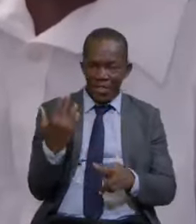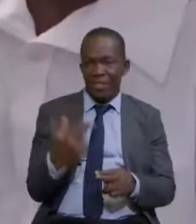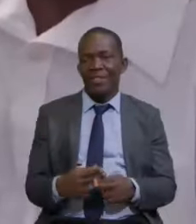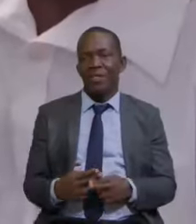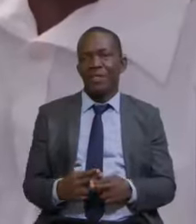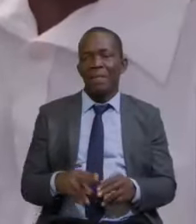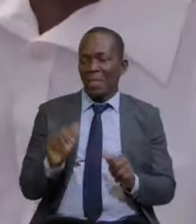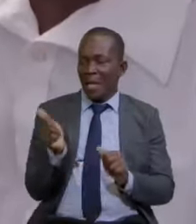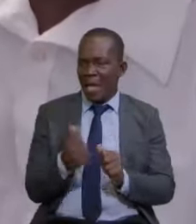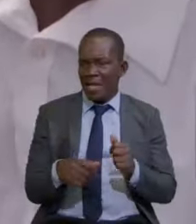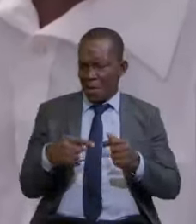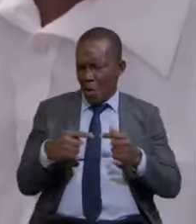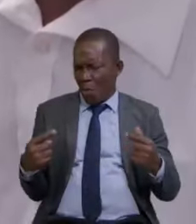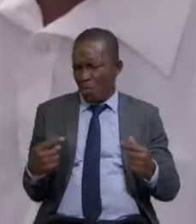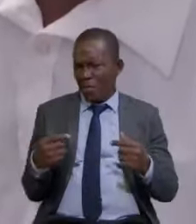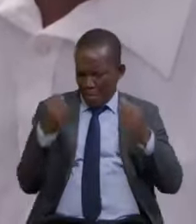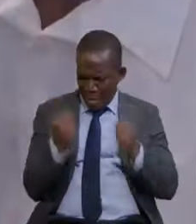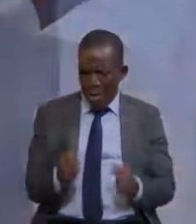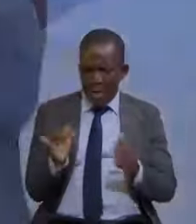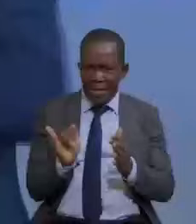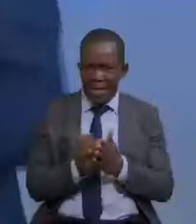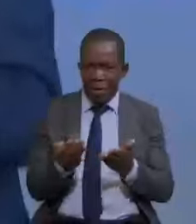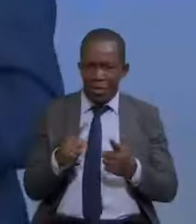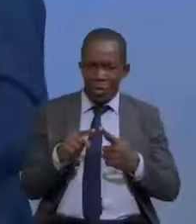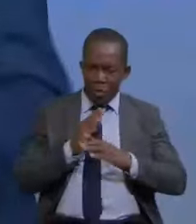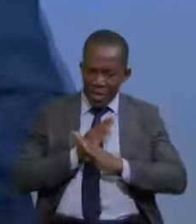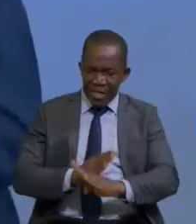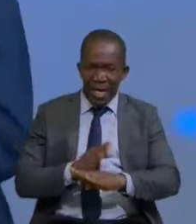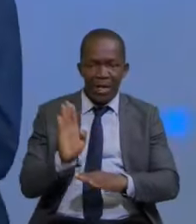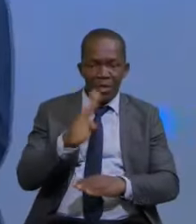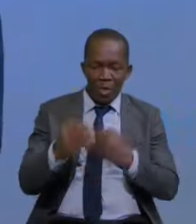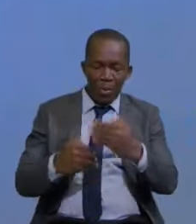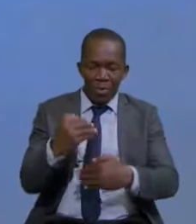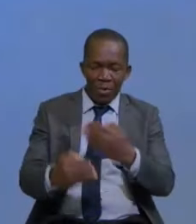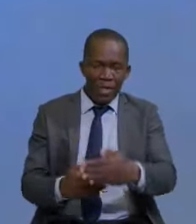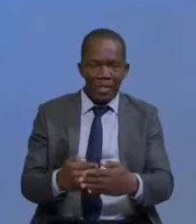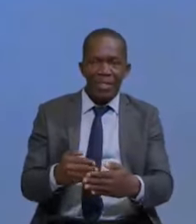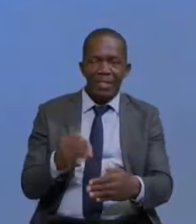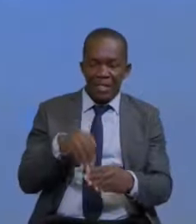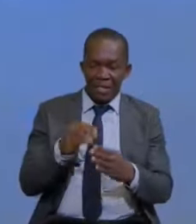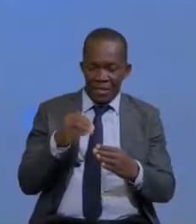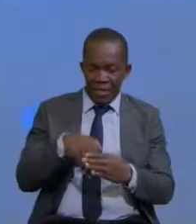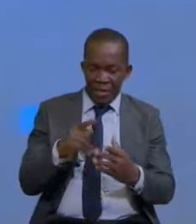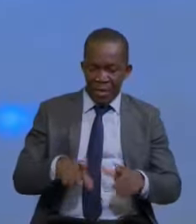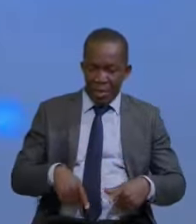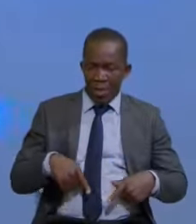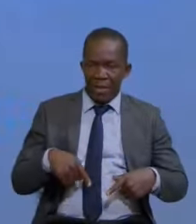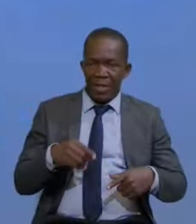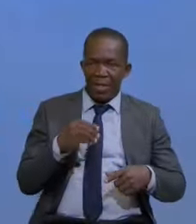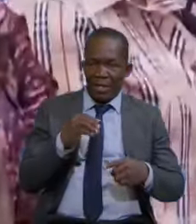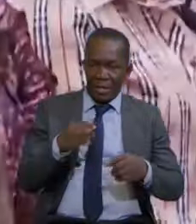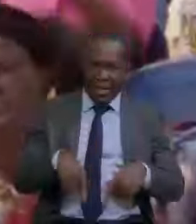your progress in the Lord and progress in your desires, today they will be brought